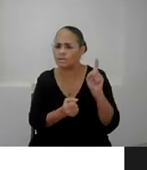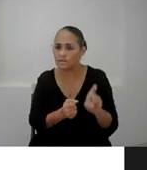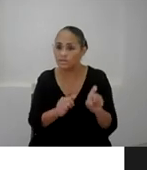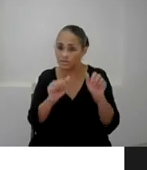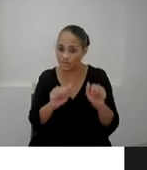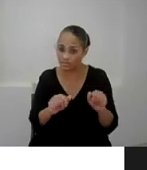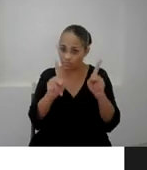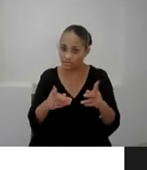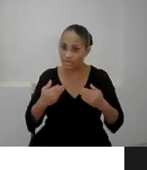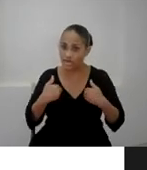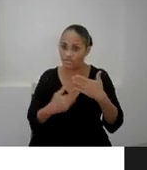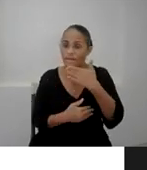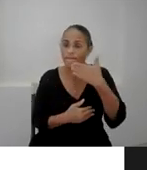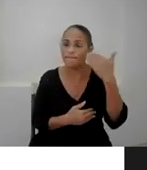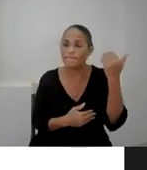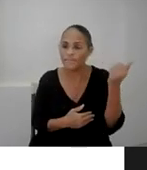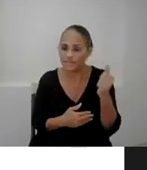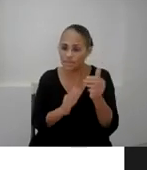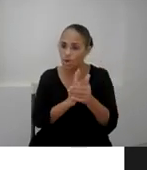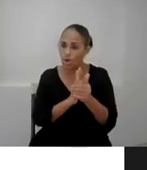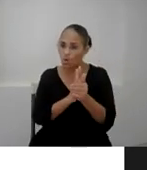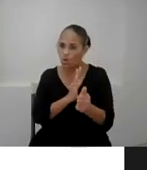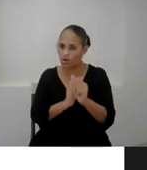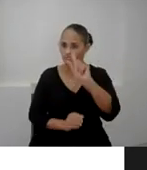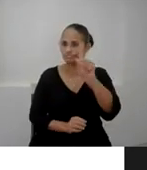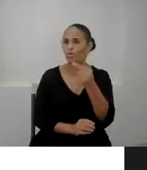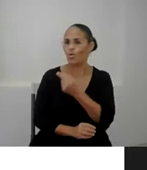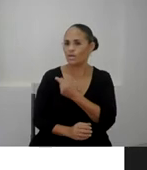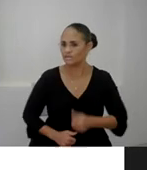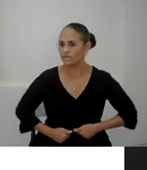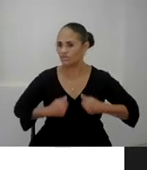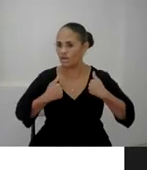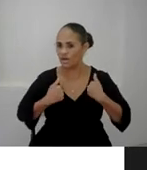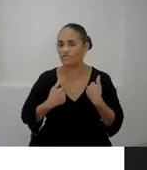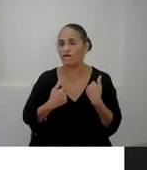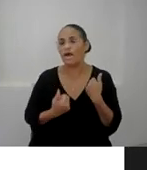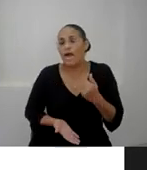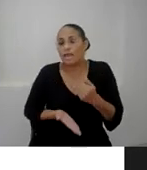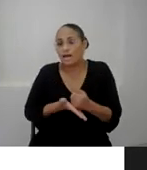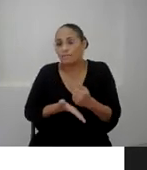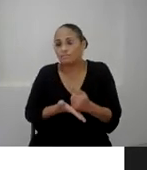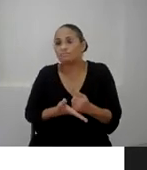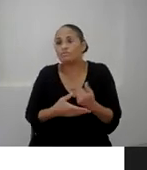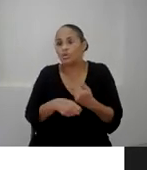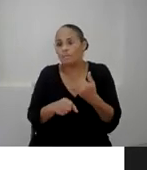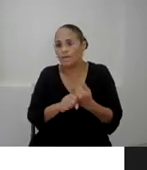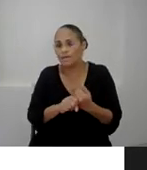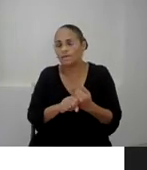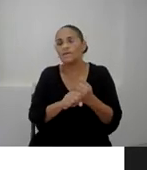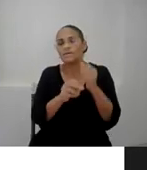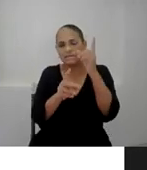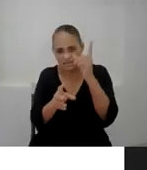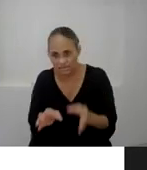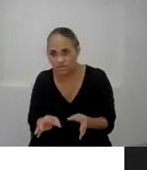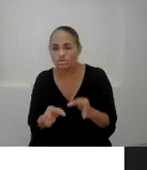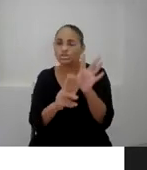to have the best possible quality of life and to help them to make decisions and choices about what's important